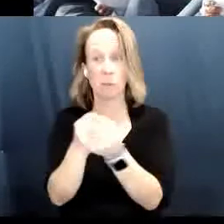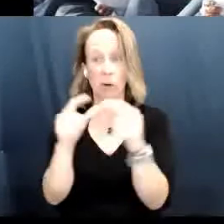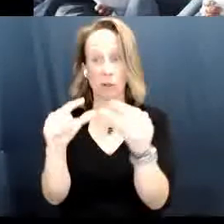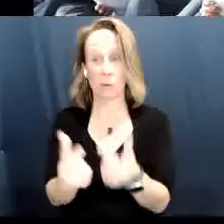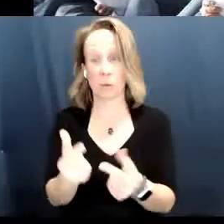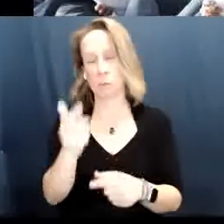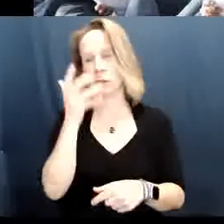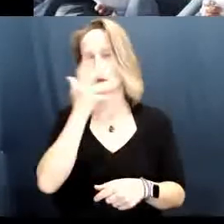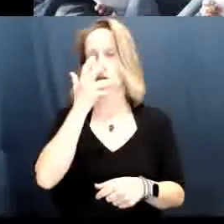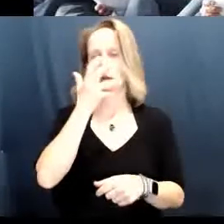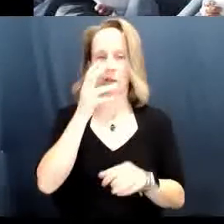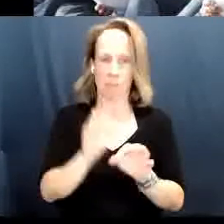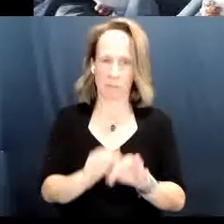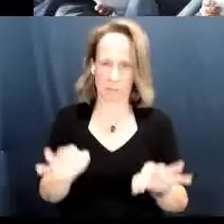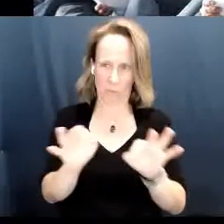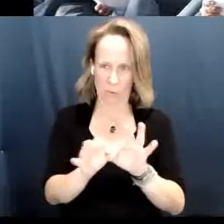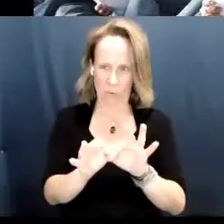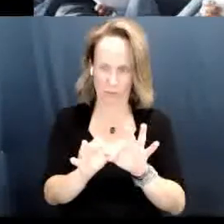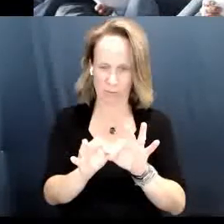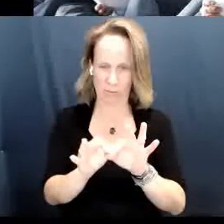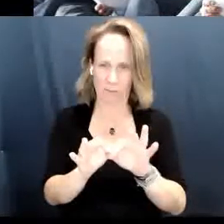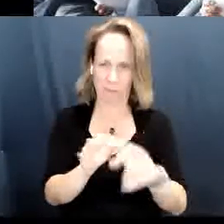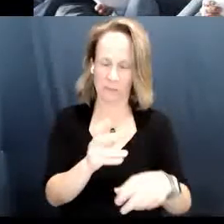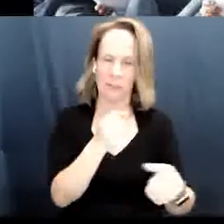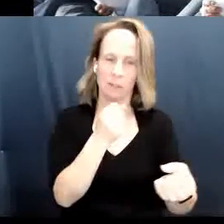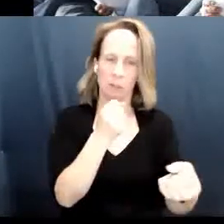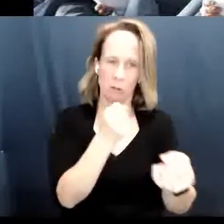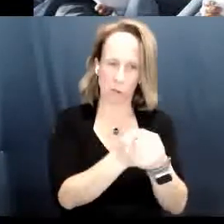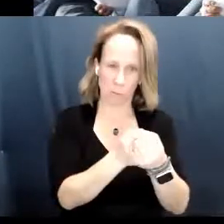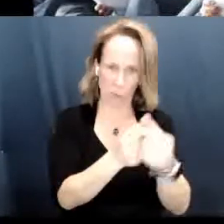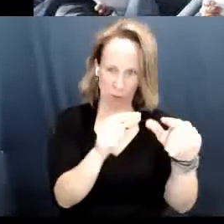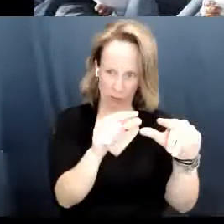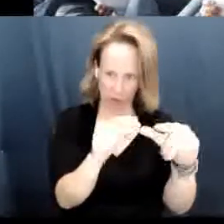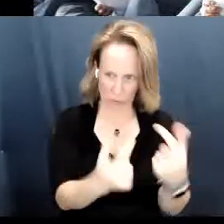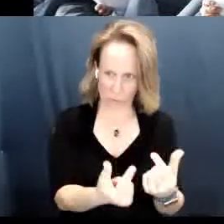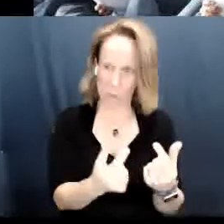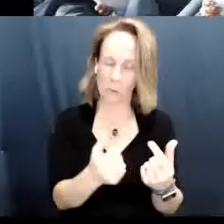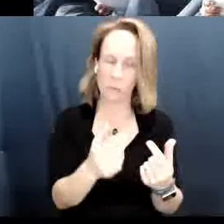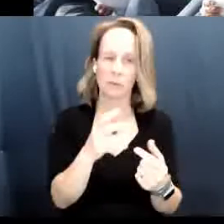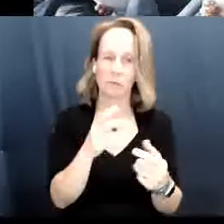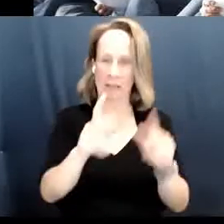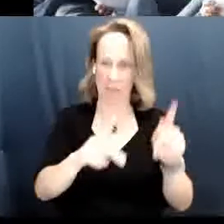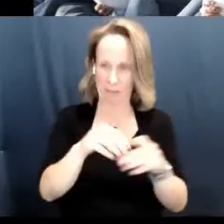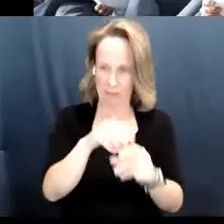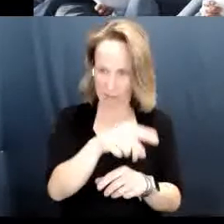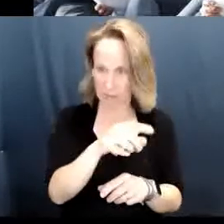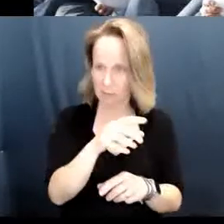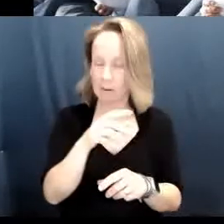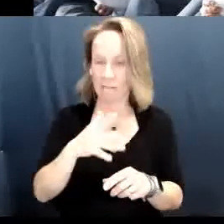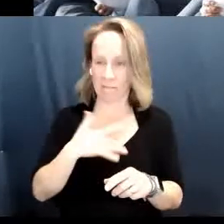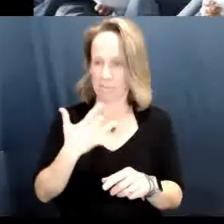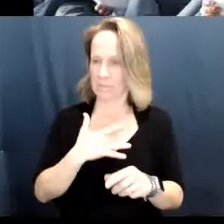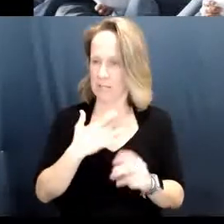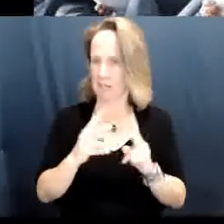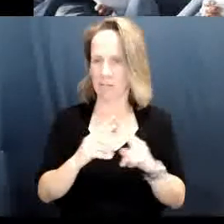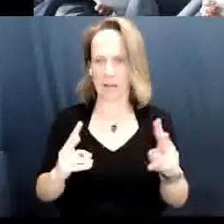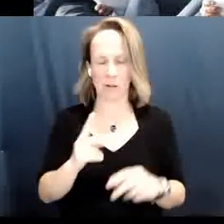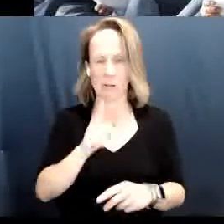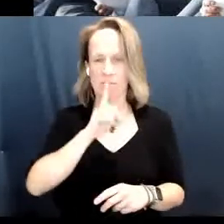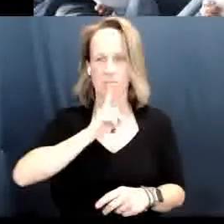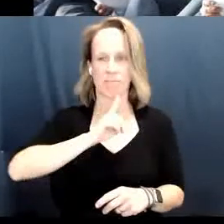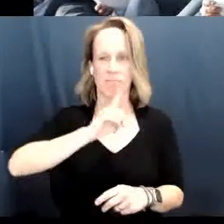Support groups and survivors usually cite feeling alone and isolated, and these feelings are often amplified in